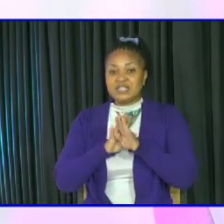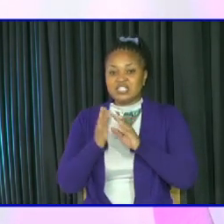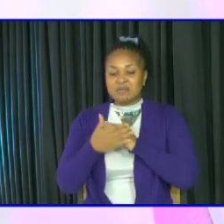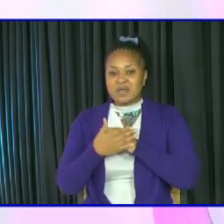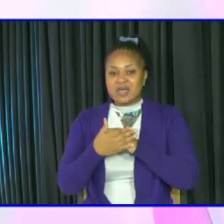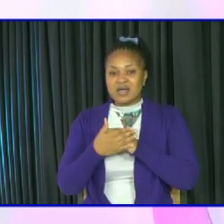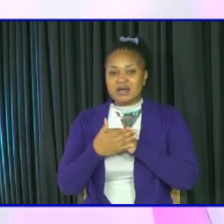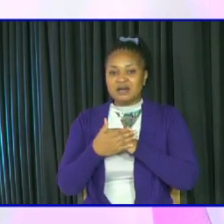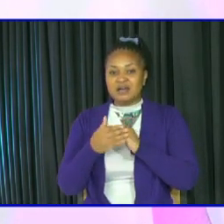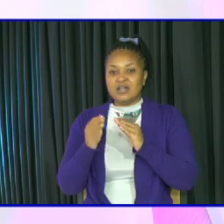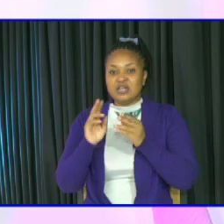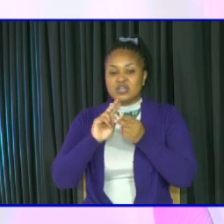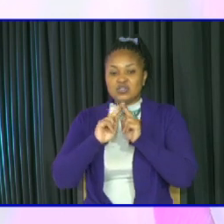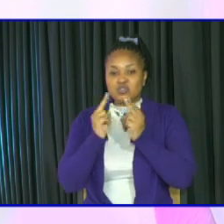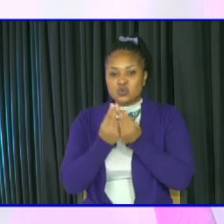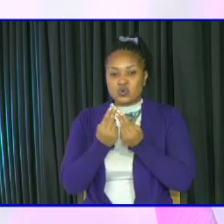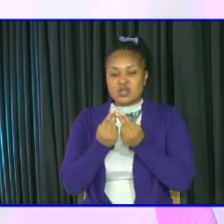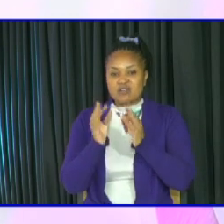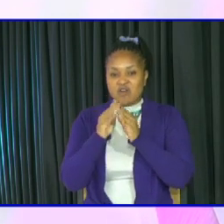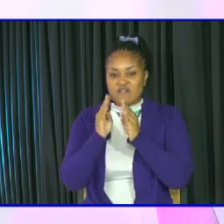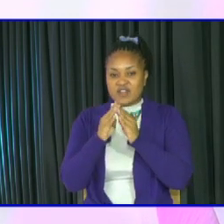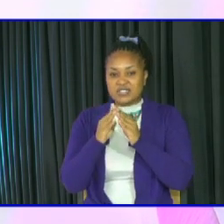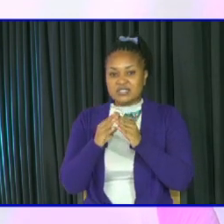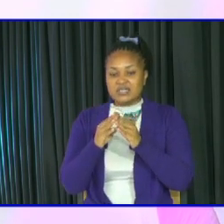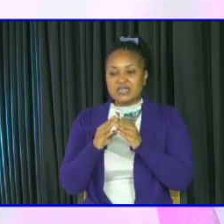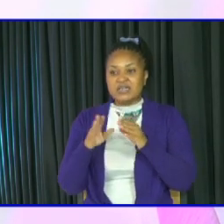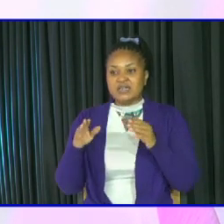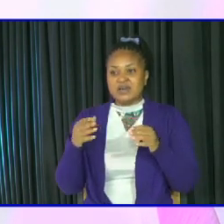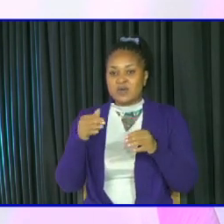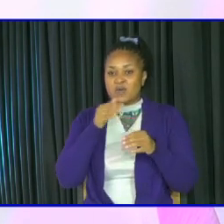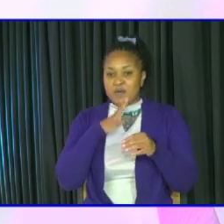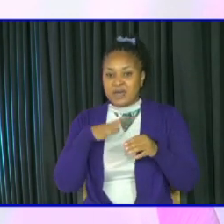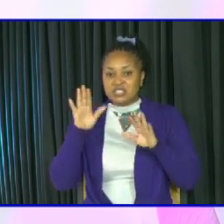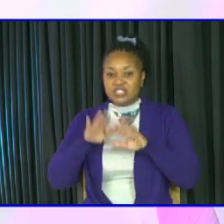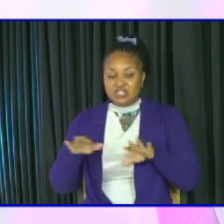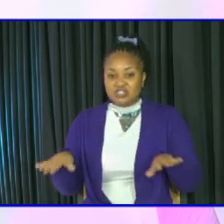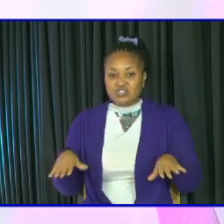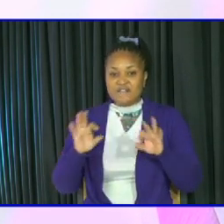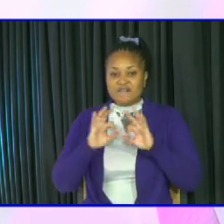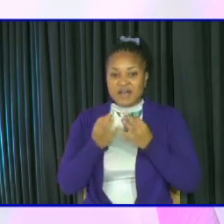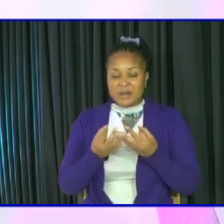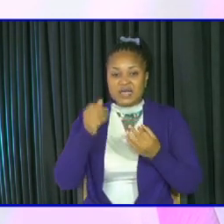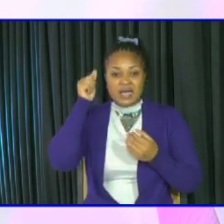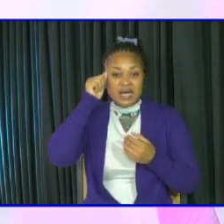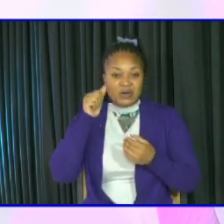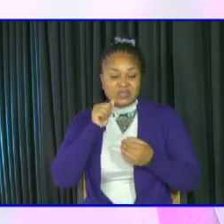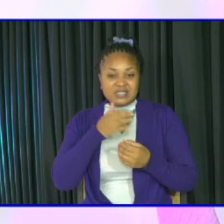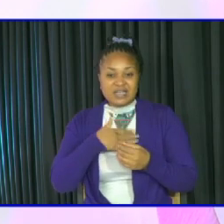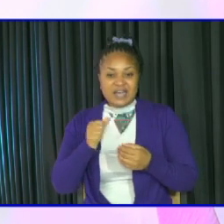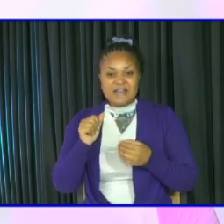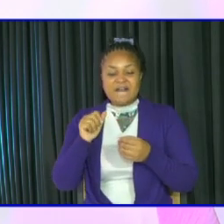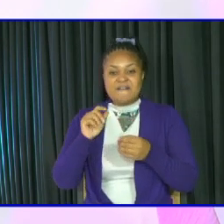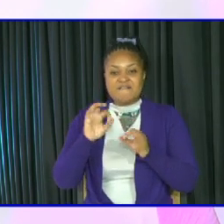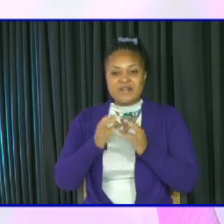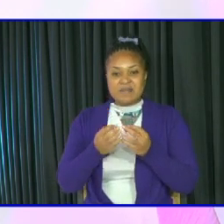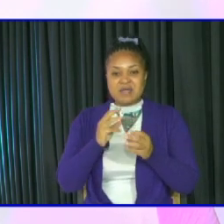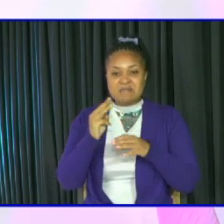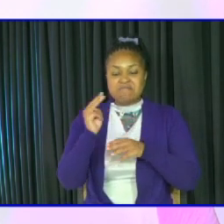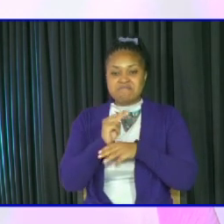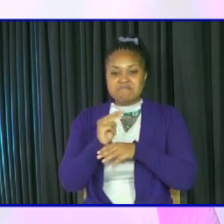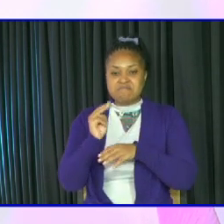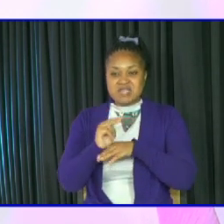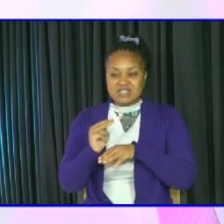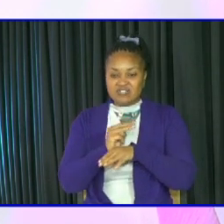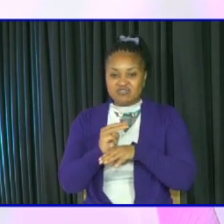Women's, Children's, Adolescent, and Family Ministries Director. She is Dr. Lorraine Vernal,